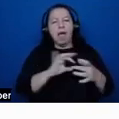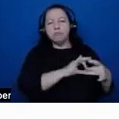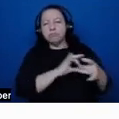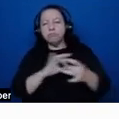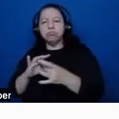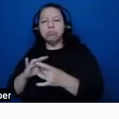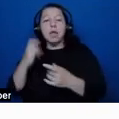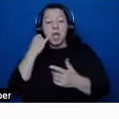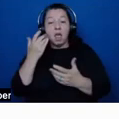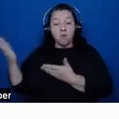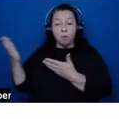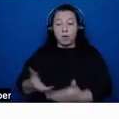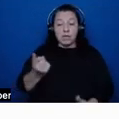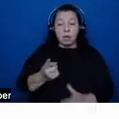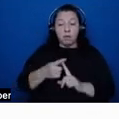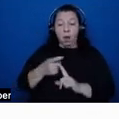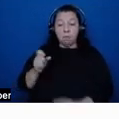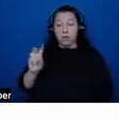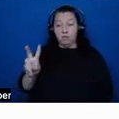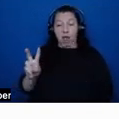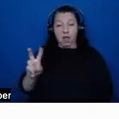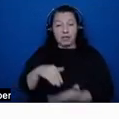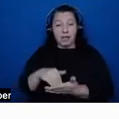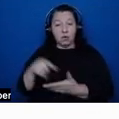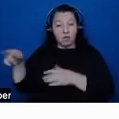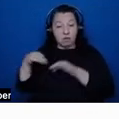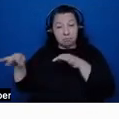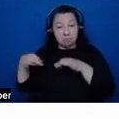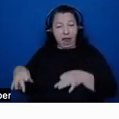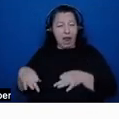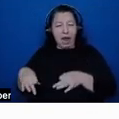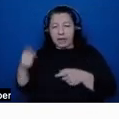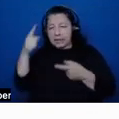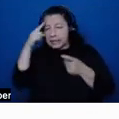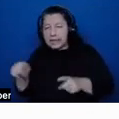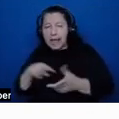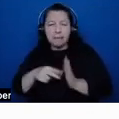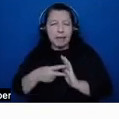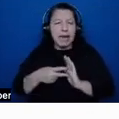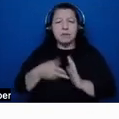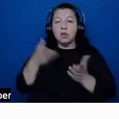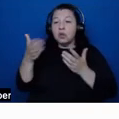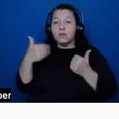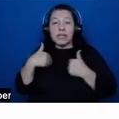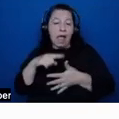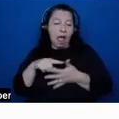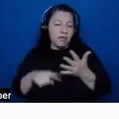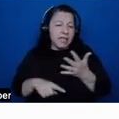sexual violence center and they're explaining like what consent is, and they're explaining what services they have, our